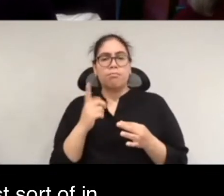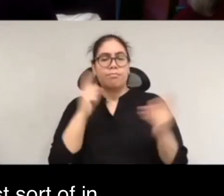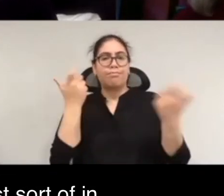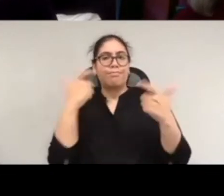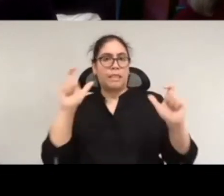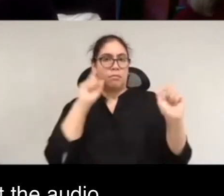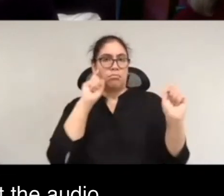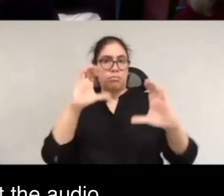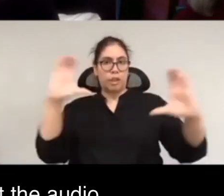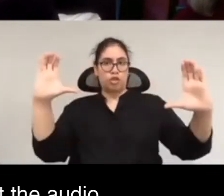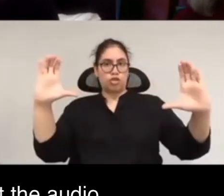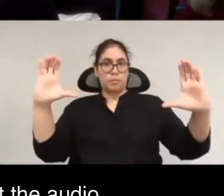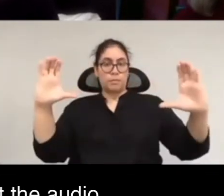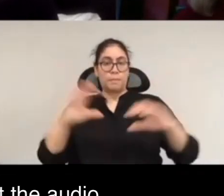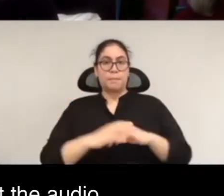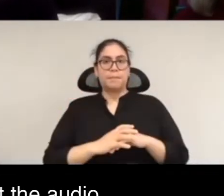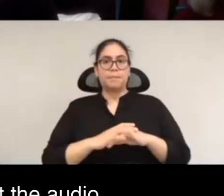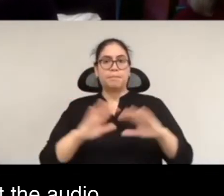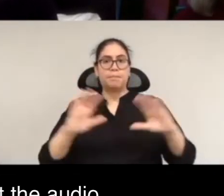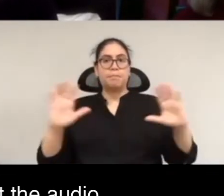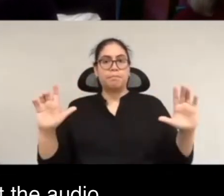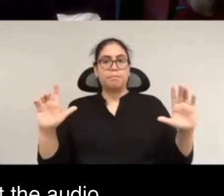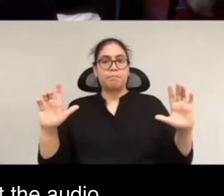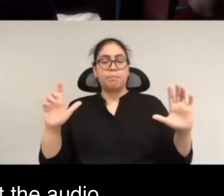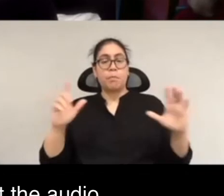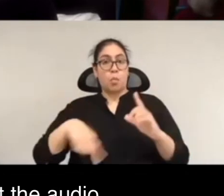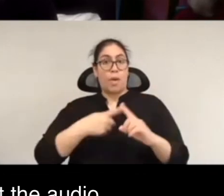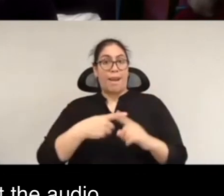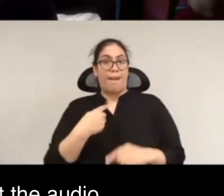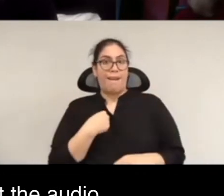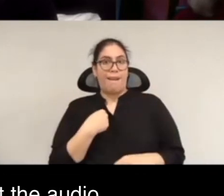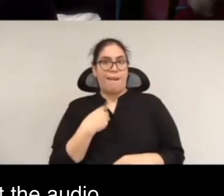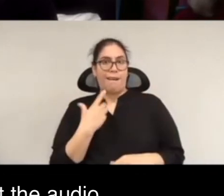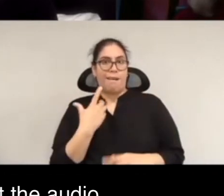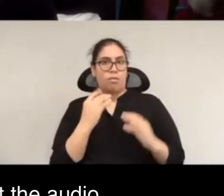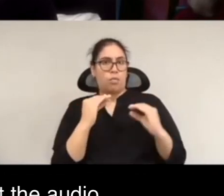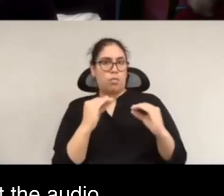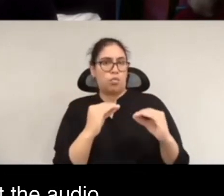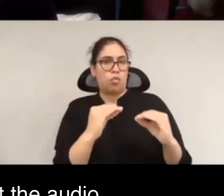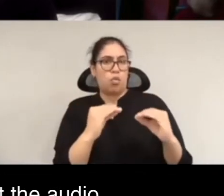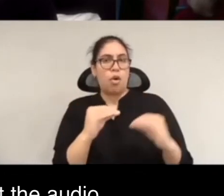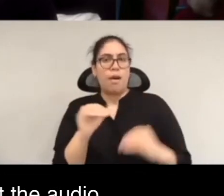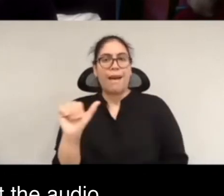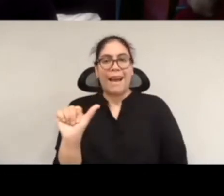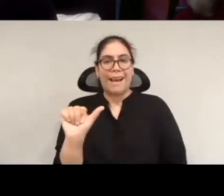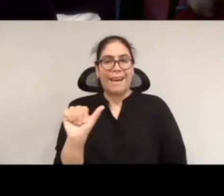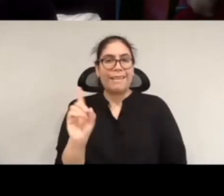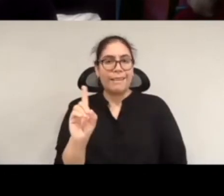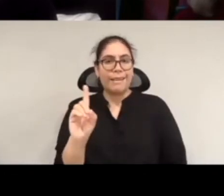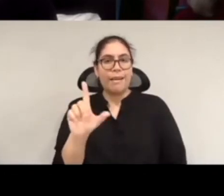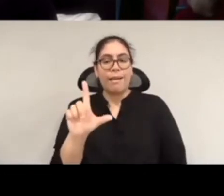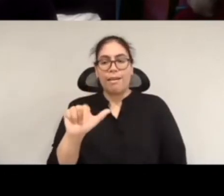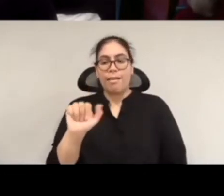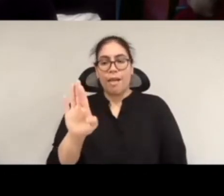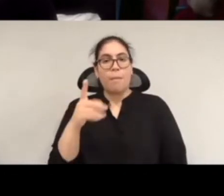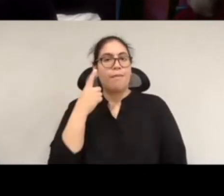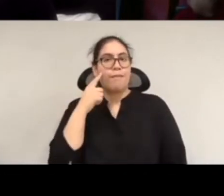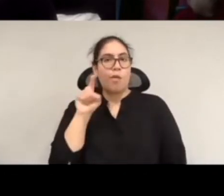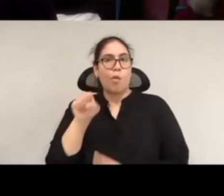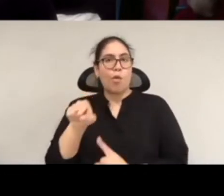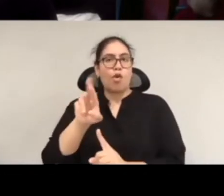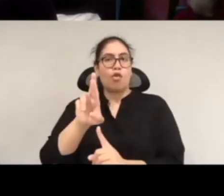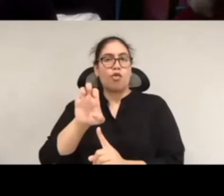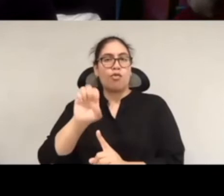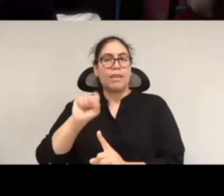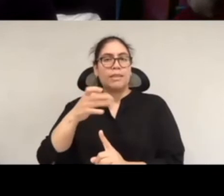here. When I taught the audio description lab for respectability, that is a number of